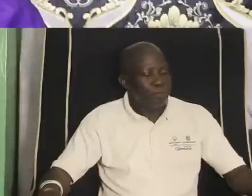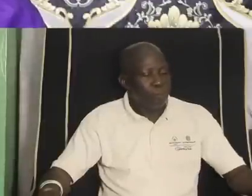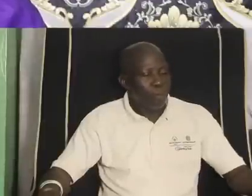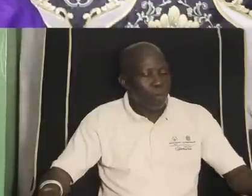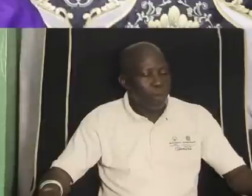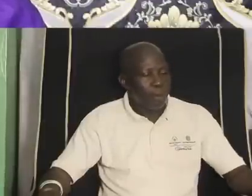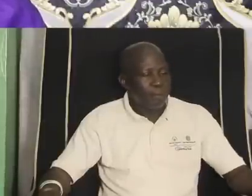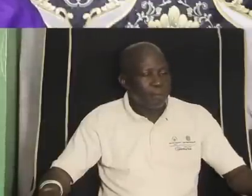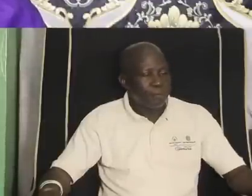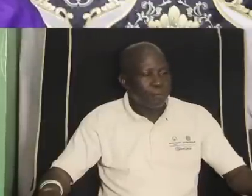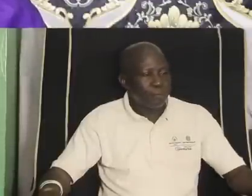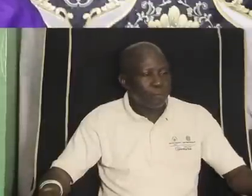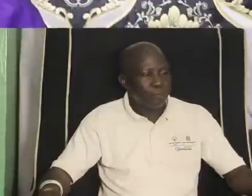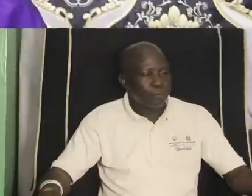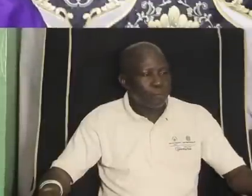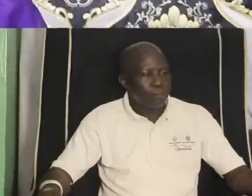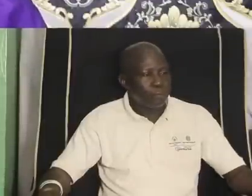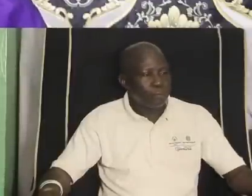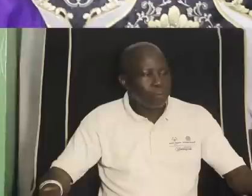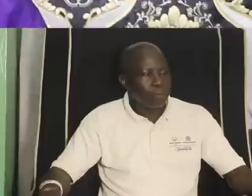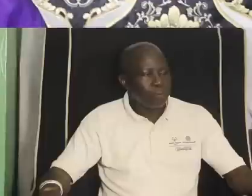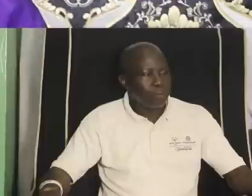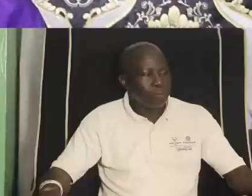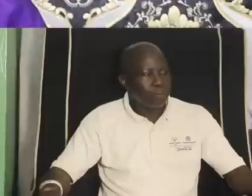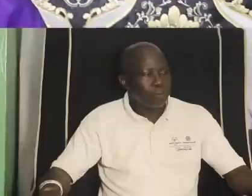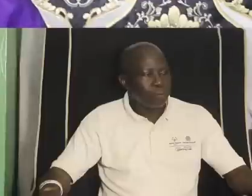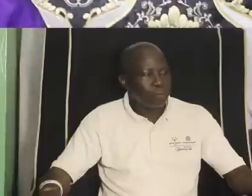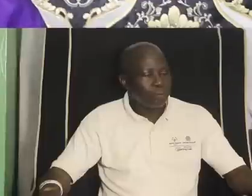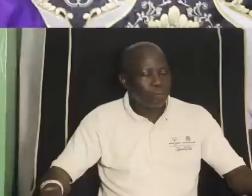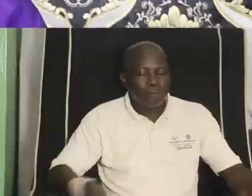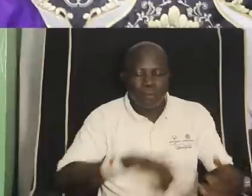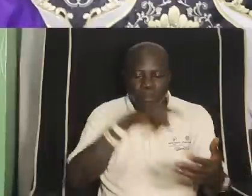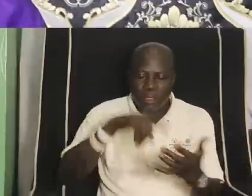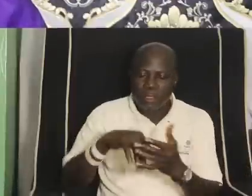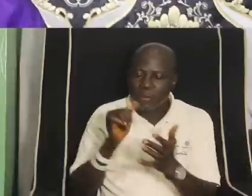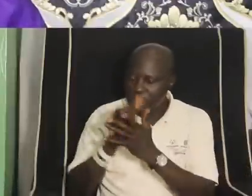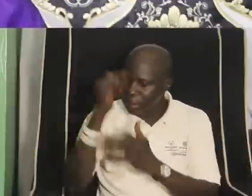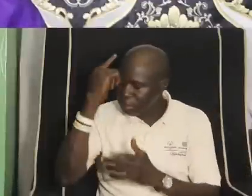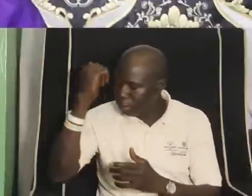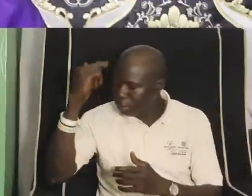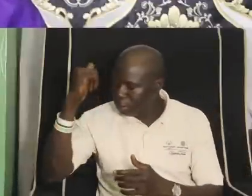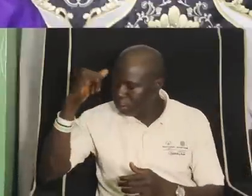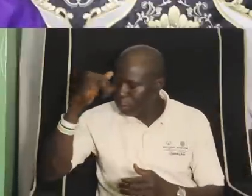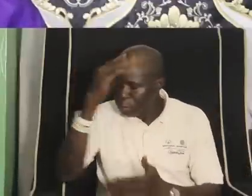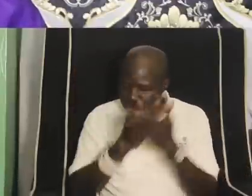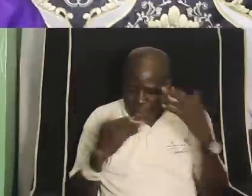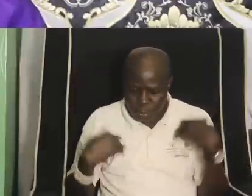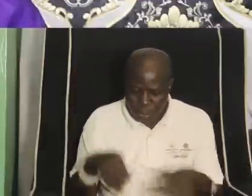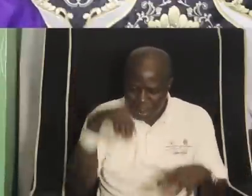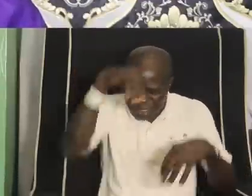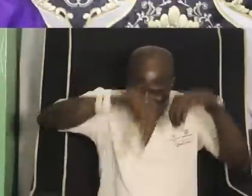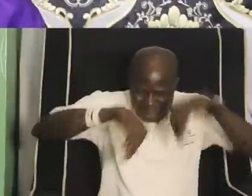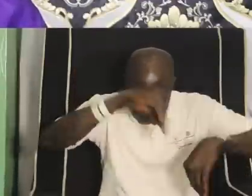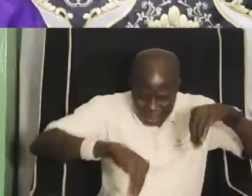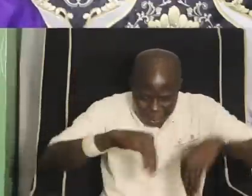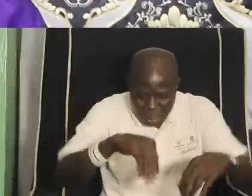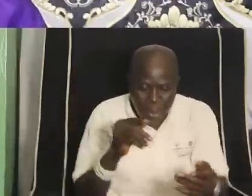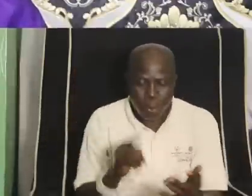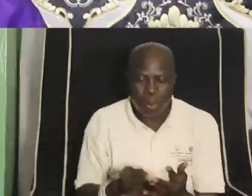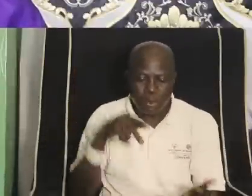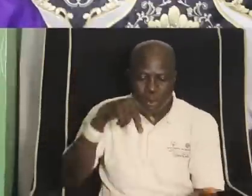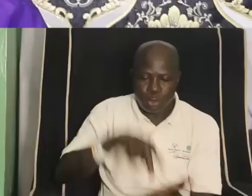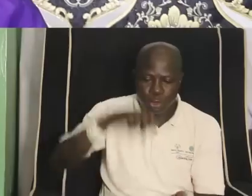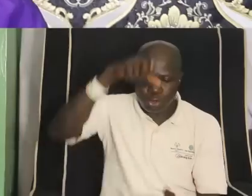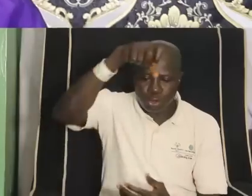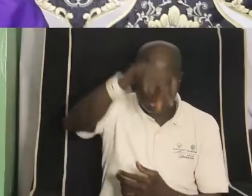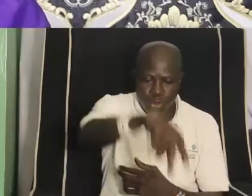ni sugbon un fo koja sori keji. This man dreamt that somebody dig a pit and he cross over it as he